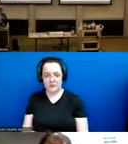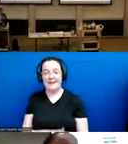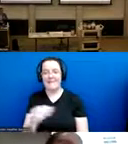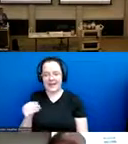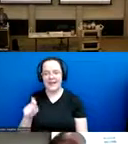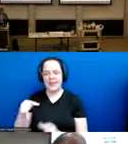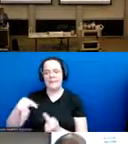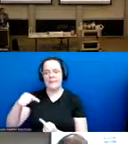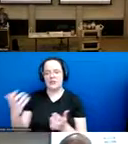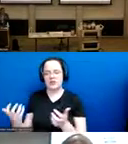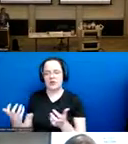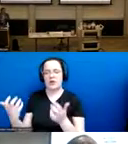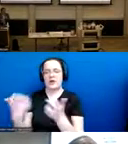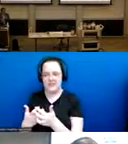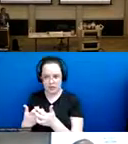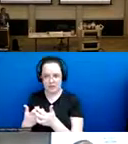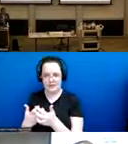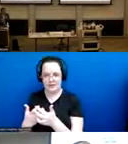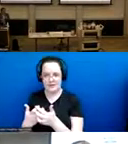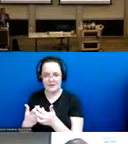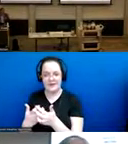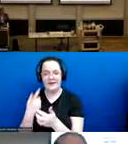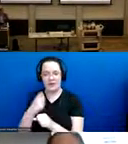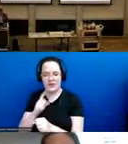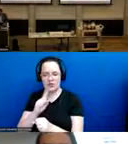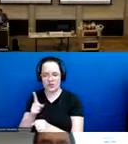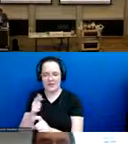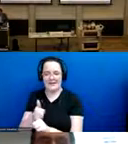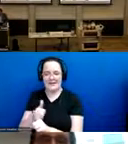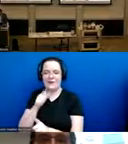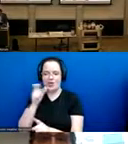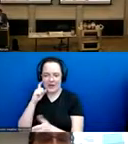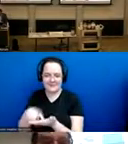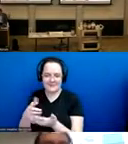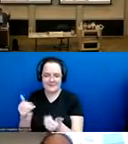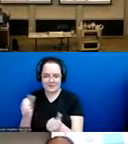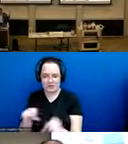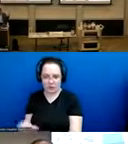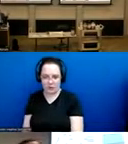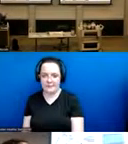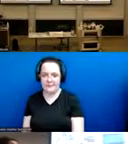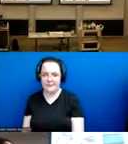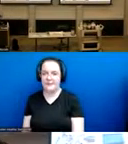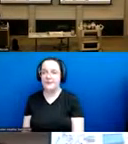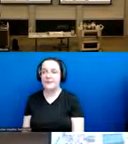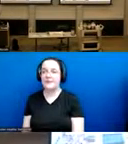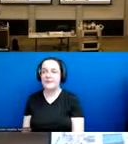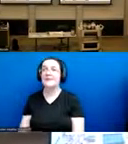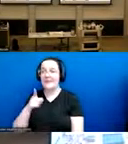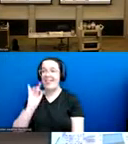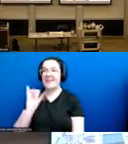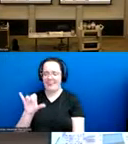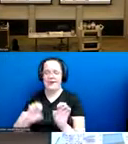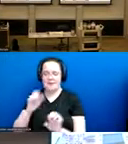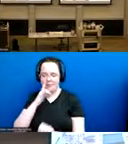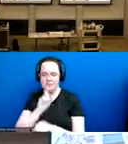compensation to achieve the degree of indistinguishability that you need. Okay? And then this is how the experiment actually looks like. You